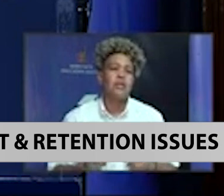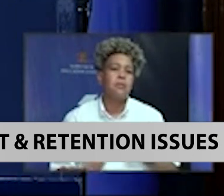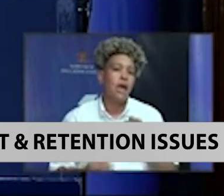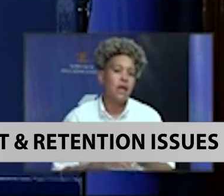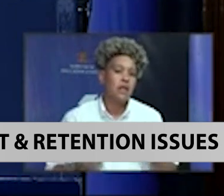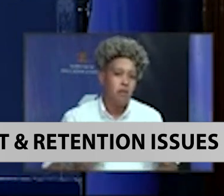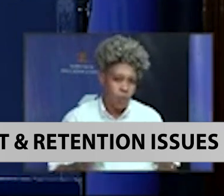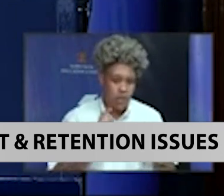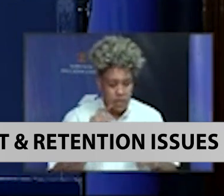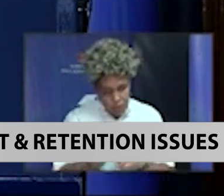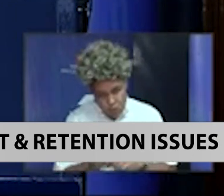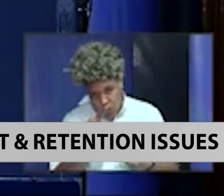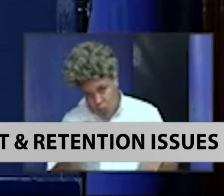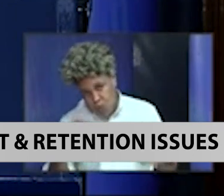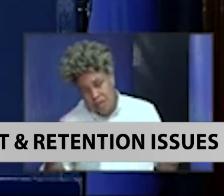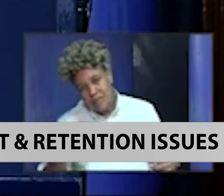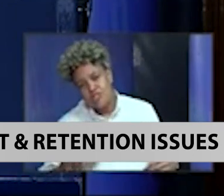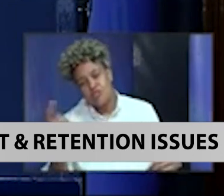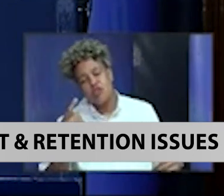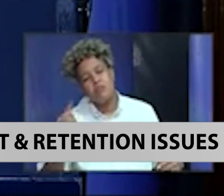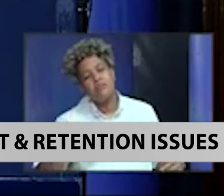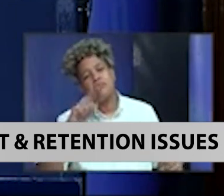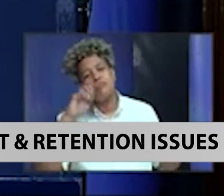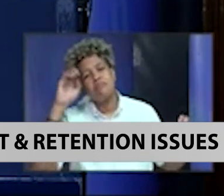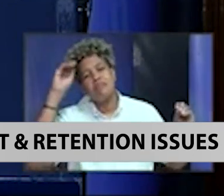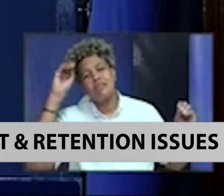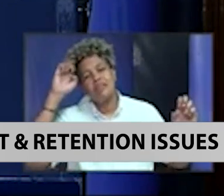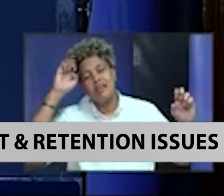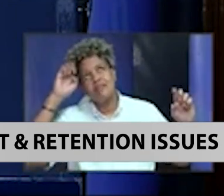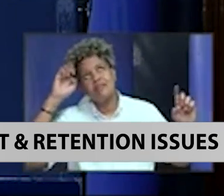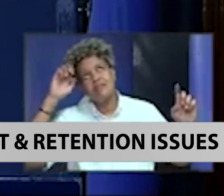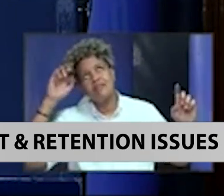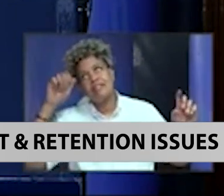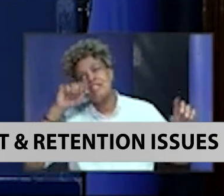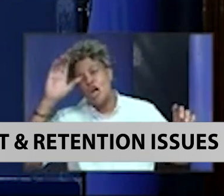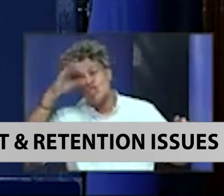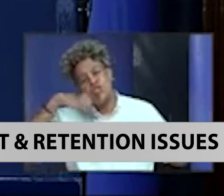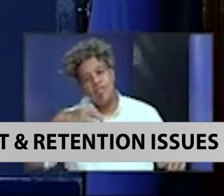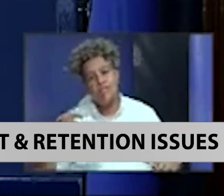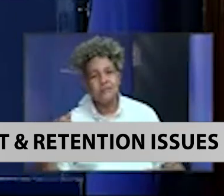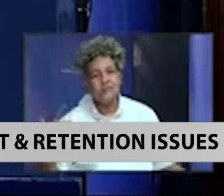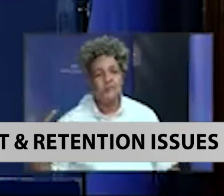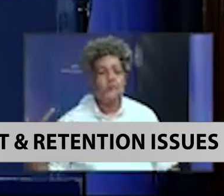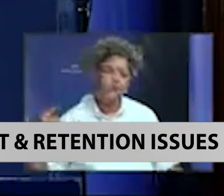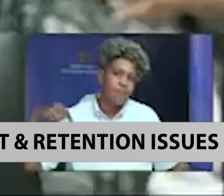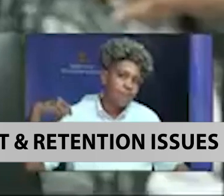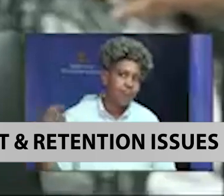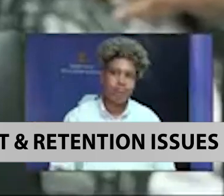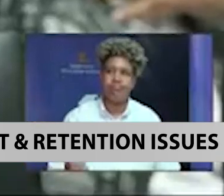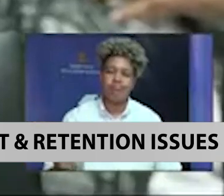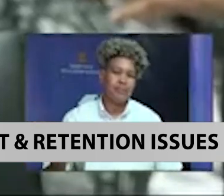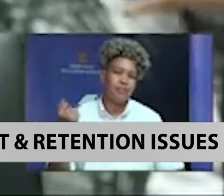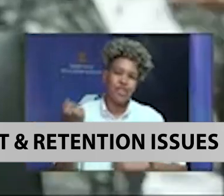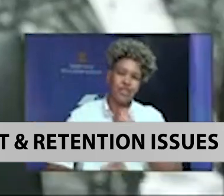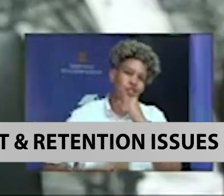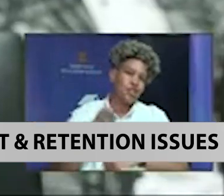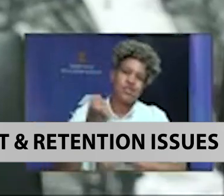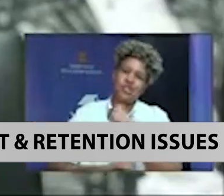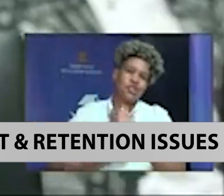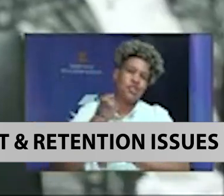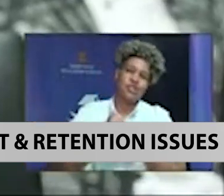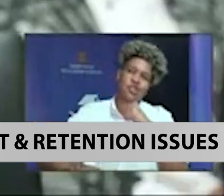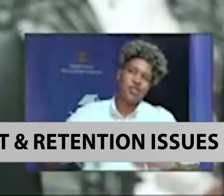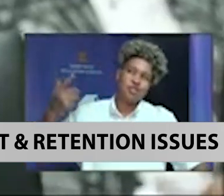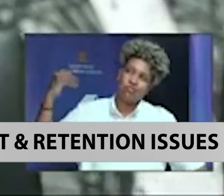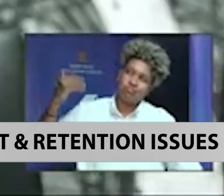I want to assure you that this is something that that it's not strange to the education sector.